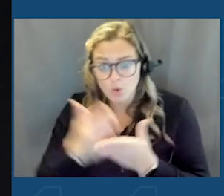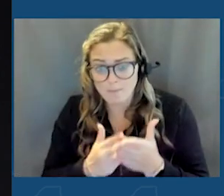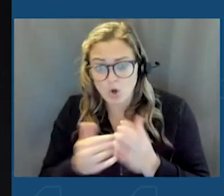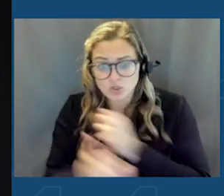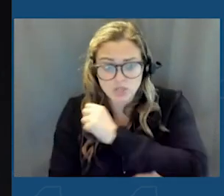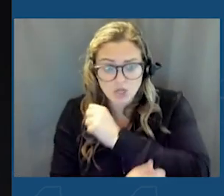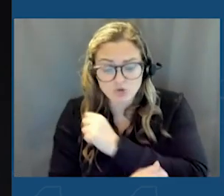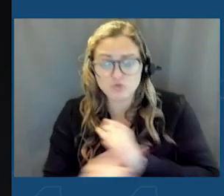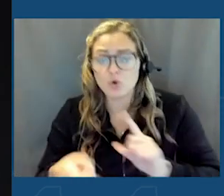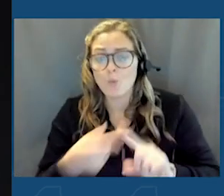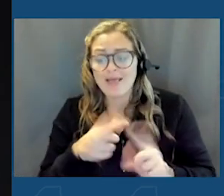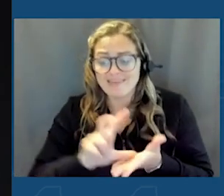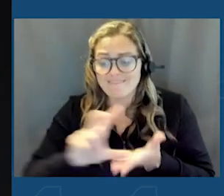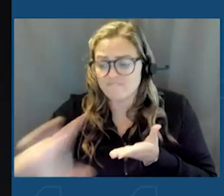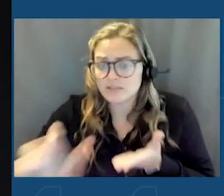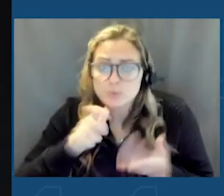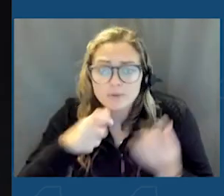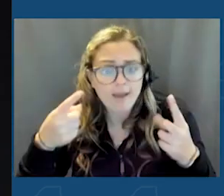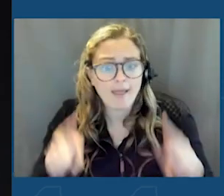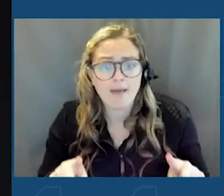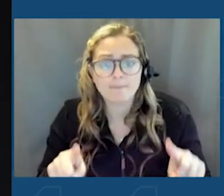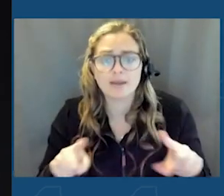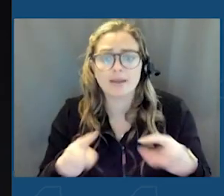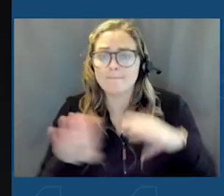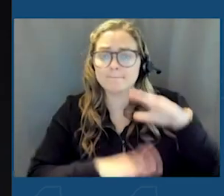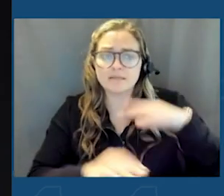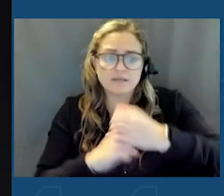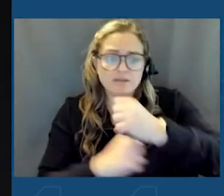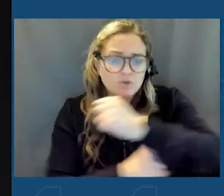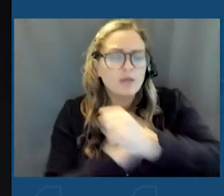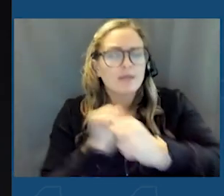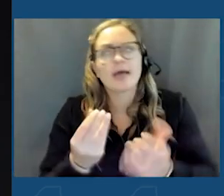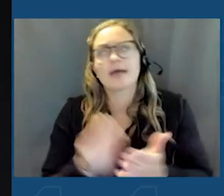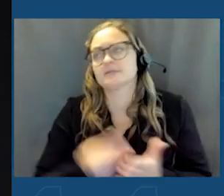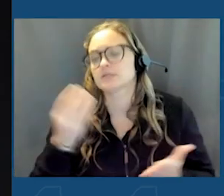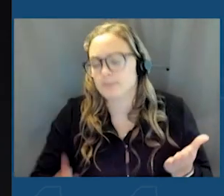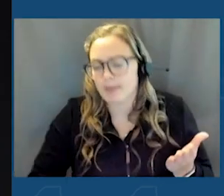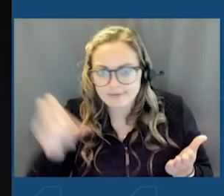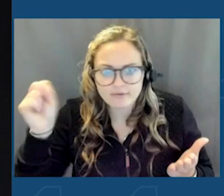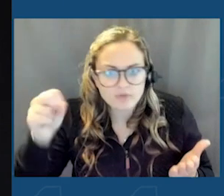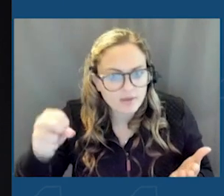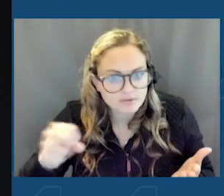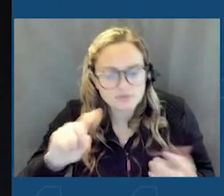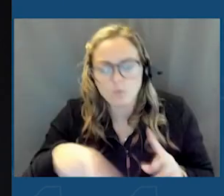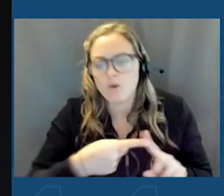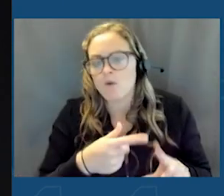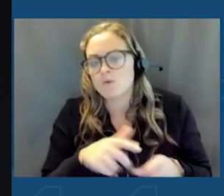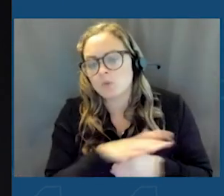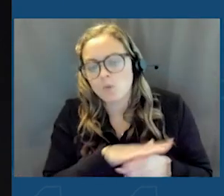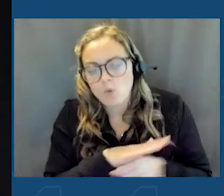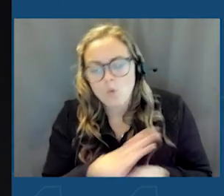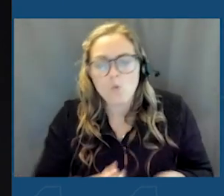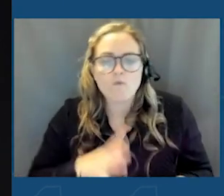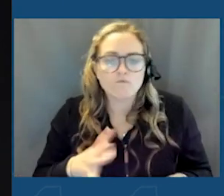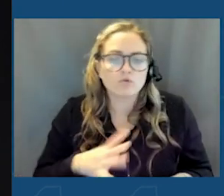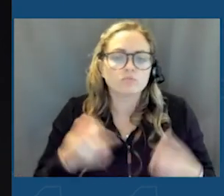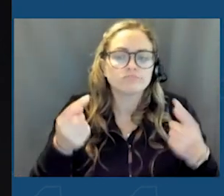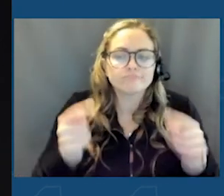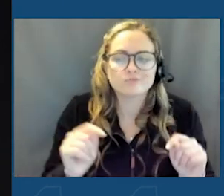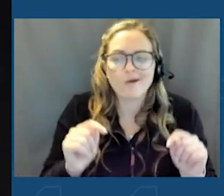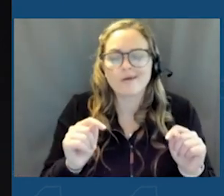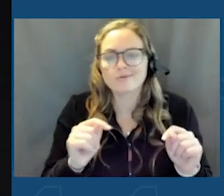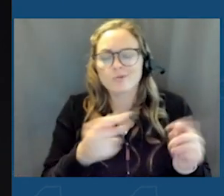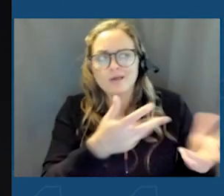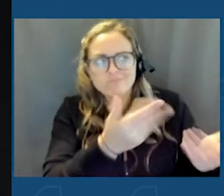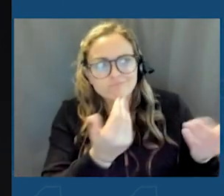the investments were not made in basic infrastructure. Yes, it's expensive. Yes, when I was a local official, we were always trying to get money out of the state to be